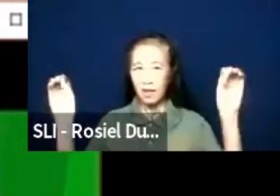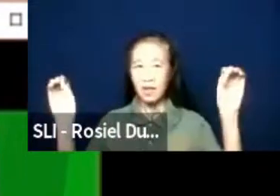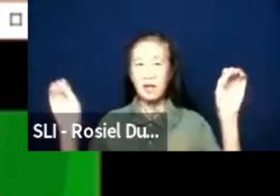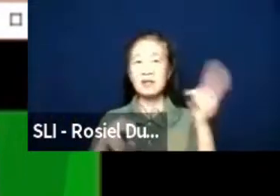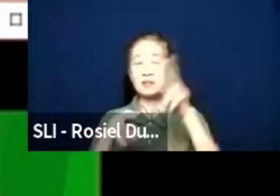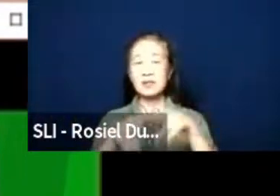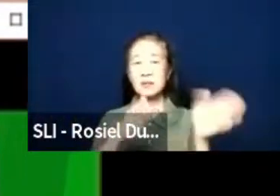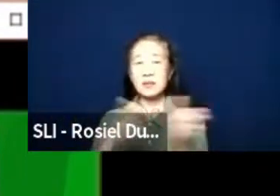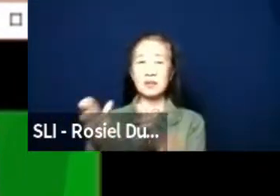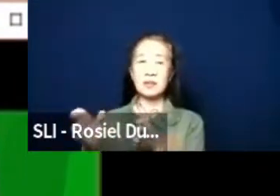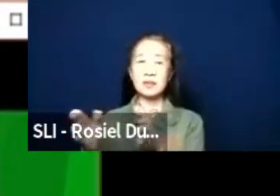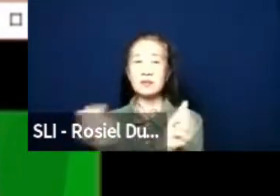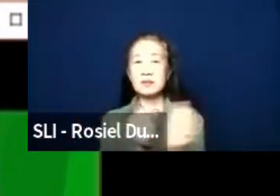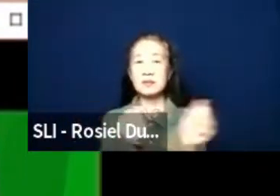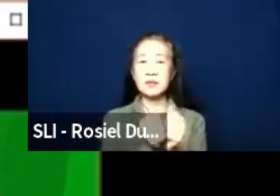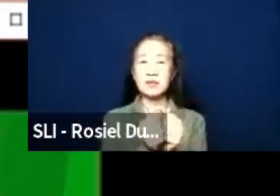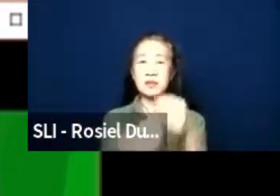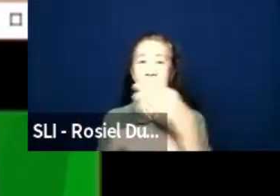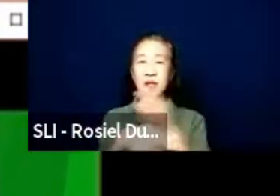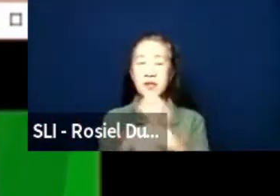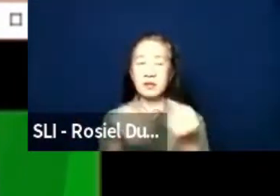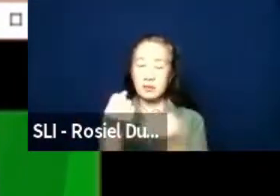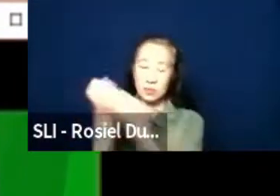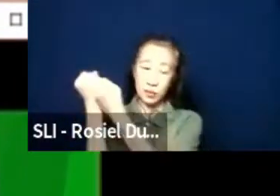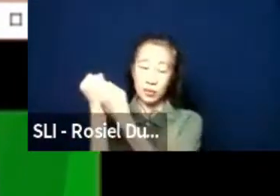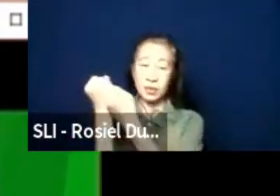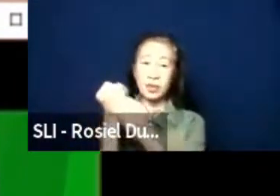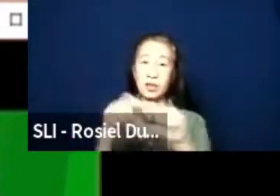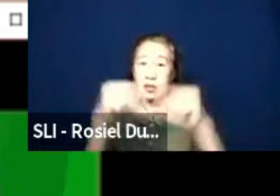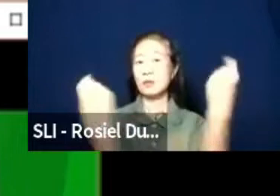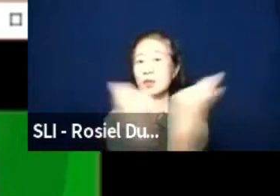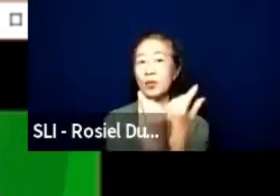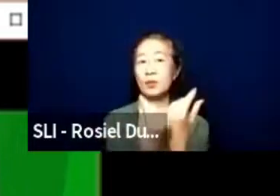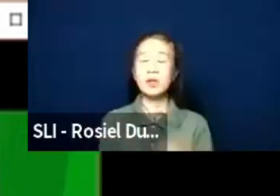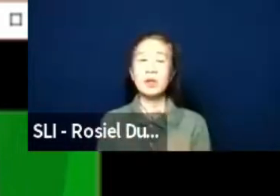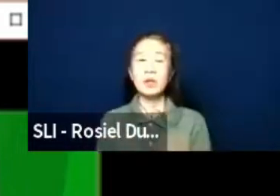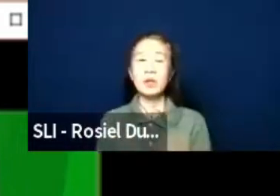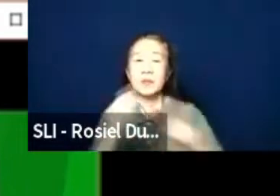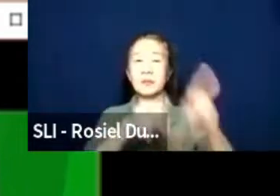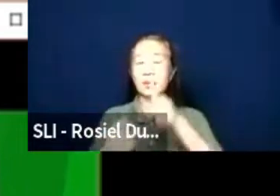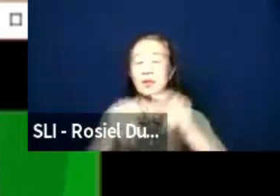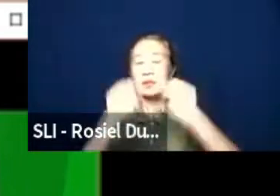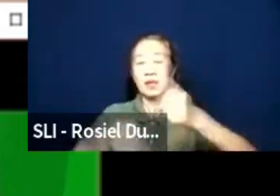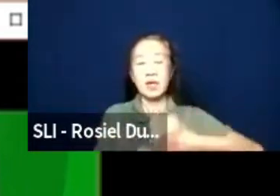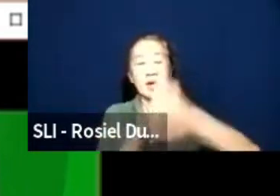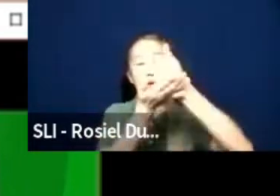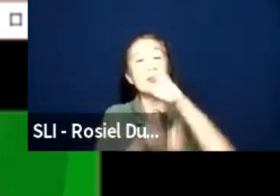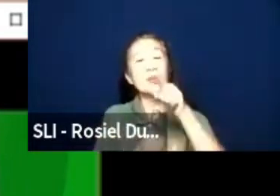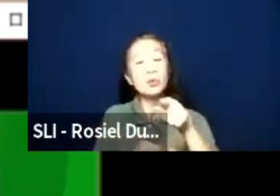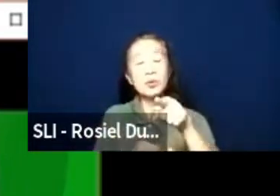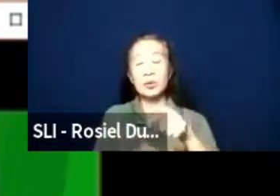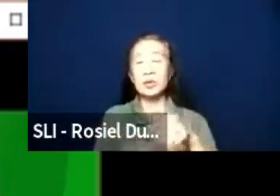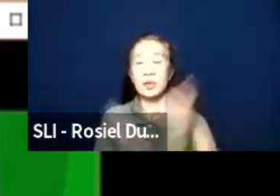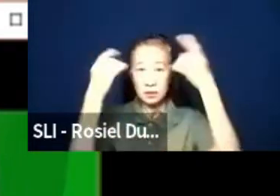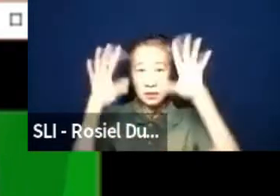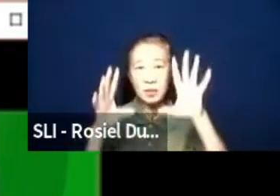planning steps include create your support network. Network of people who can help you in disaster. Keep